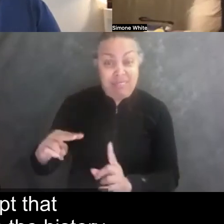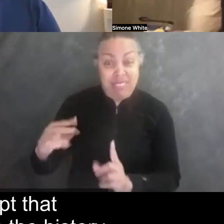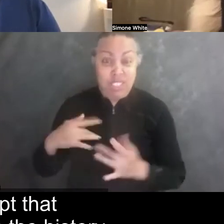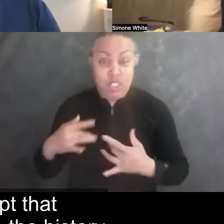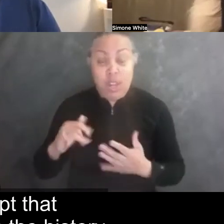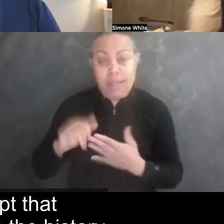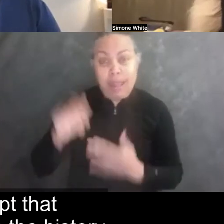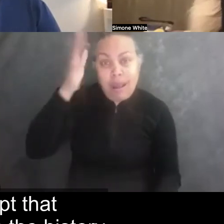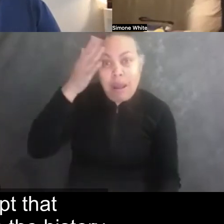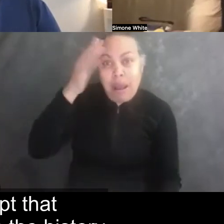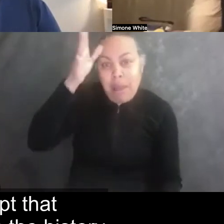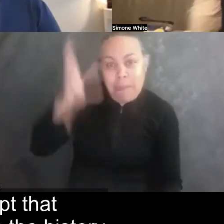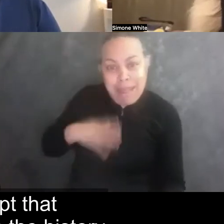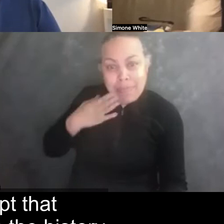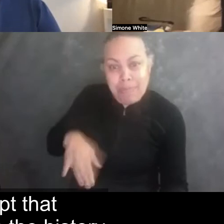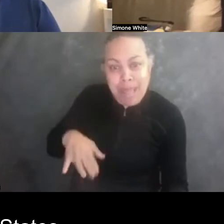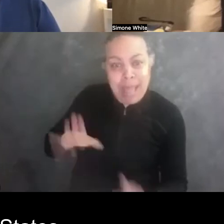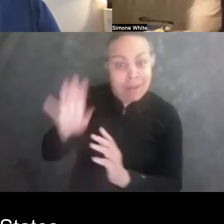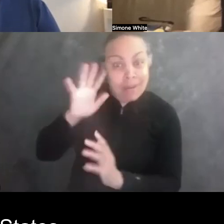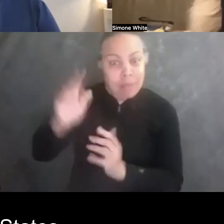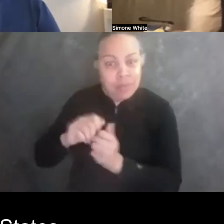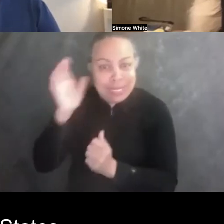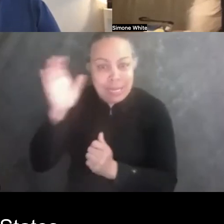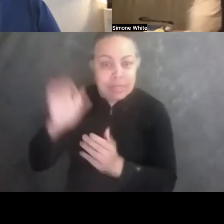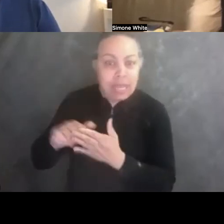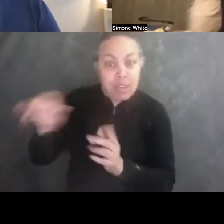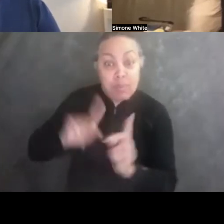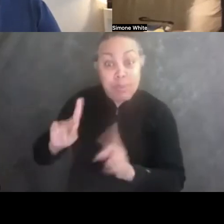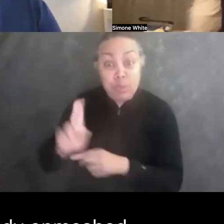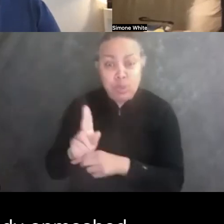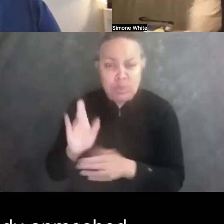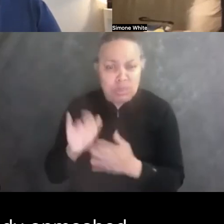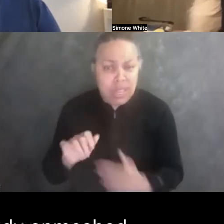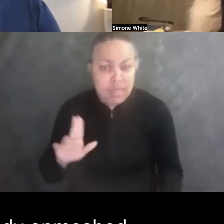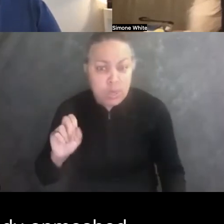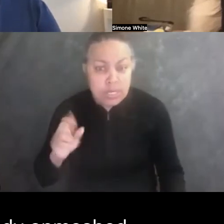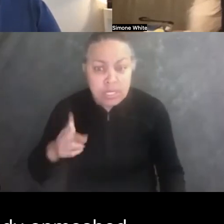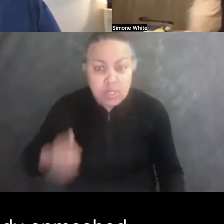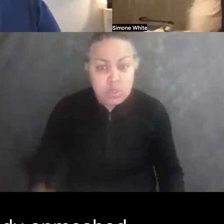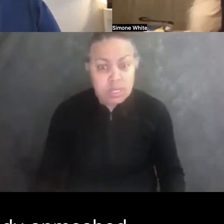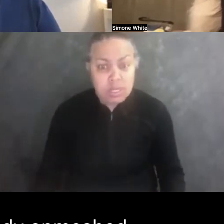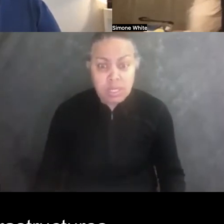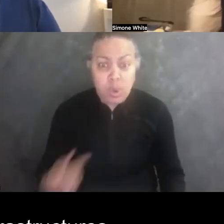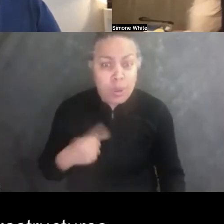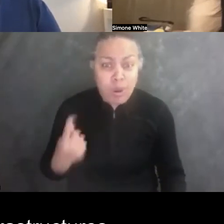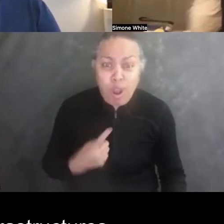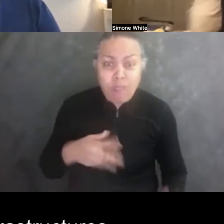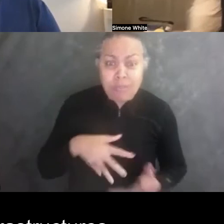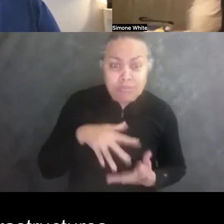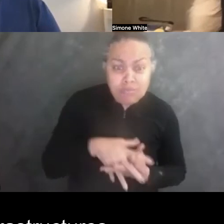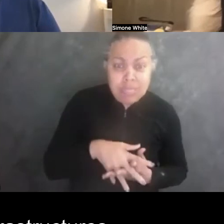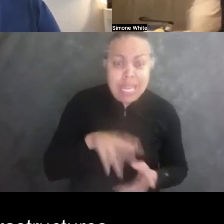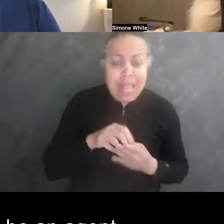with a concept that somebody used is the history of the United States. We are always already enmeshed in